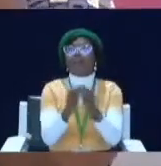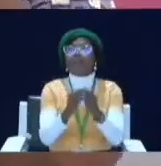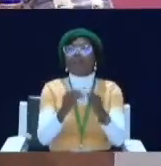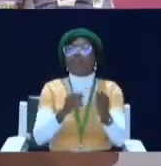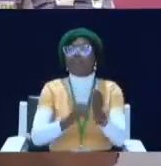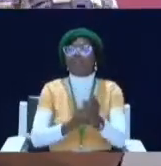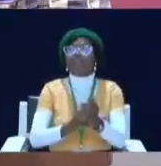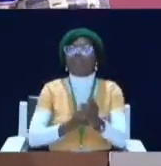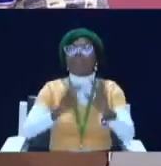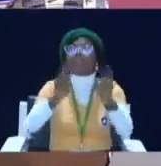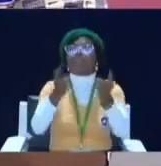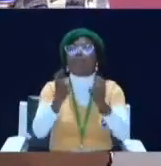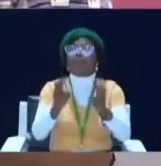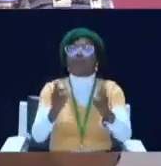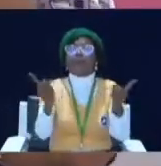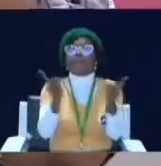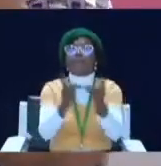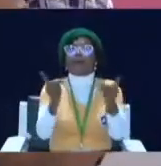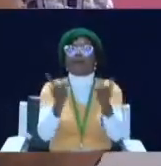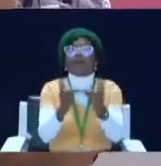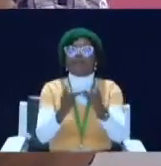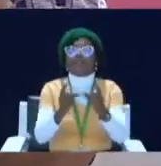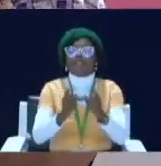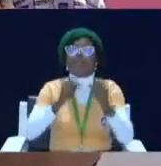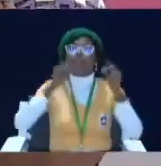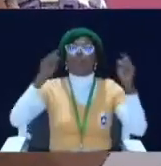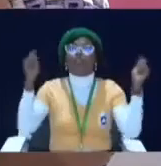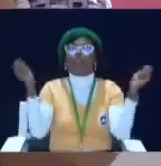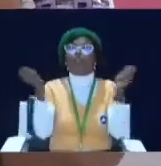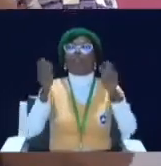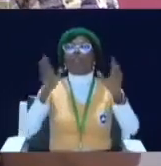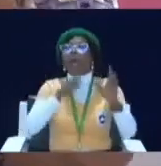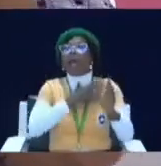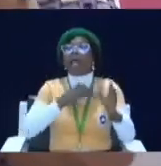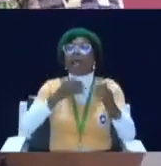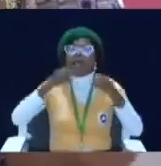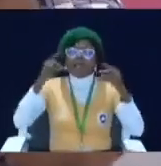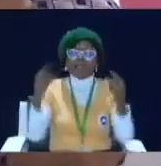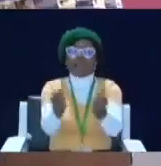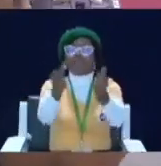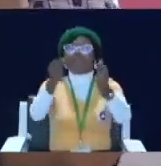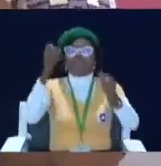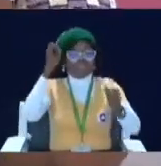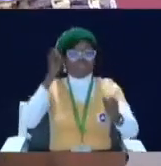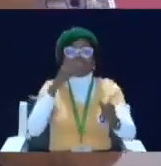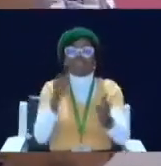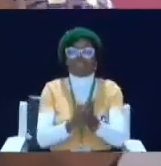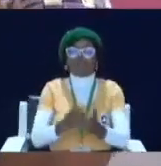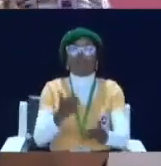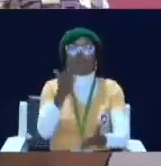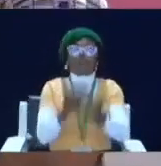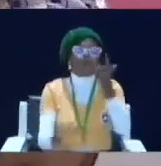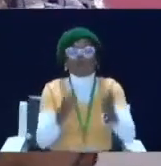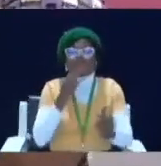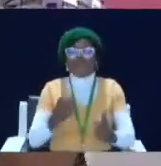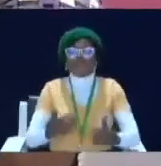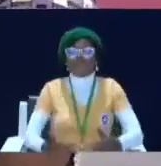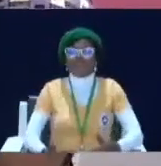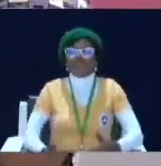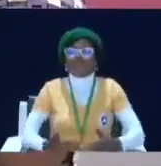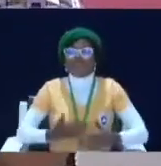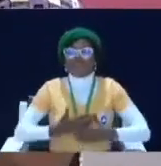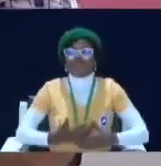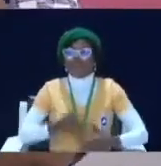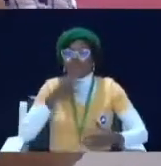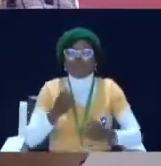titled Perfect Jubilee. Immediately he said that something leaped within us that in fact this